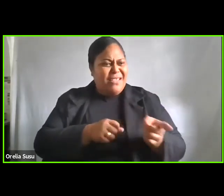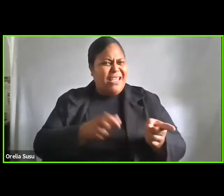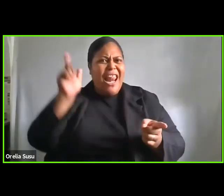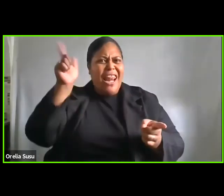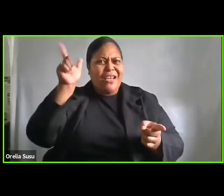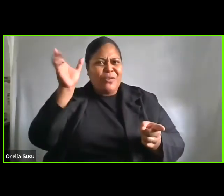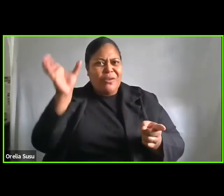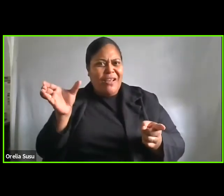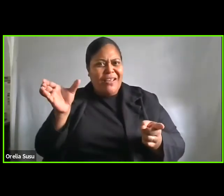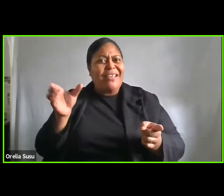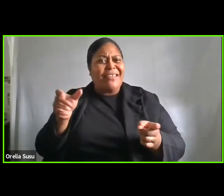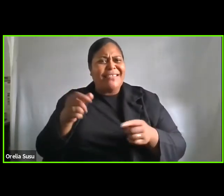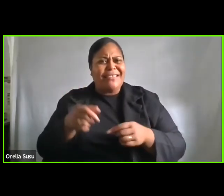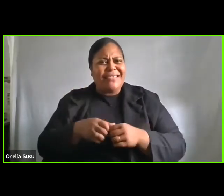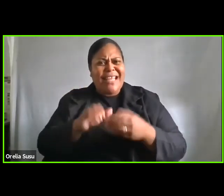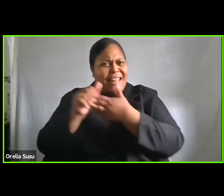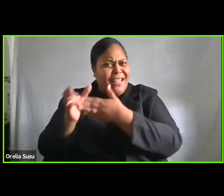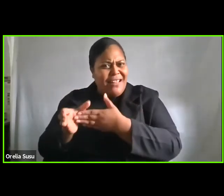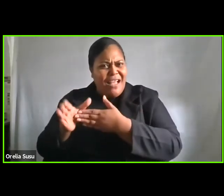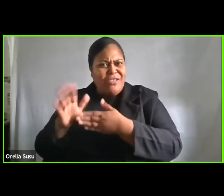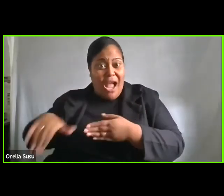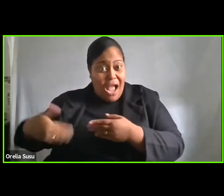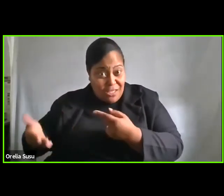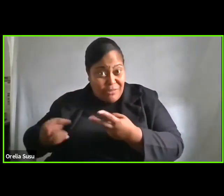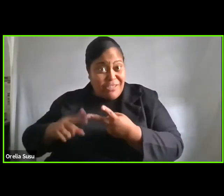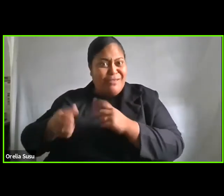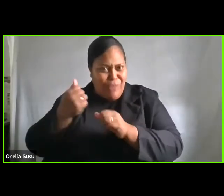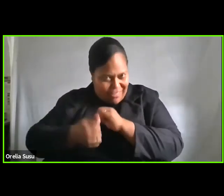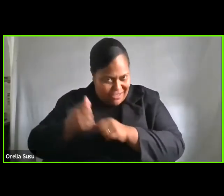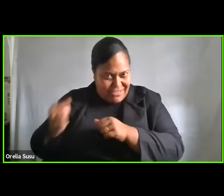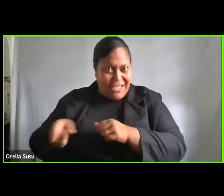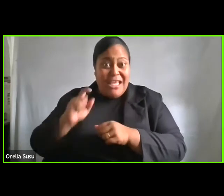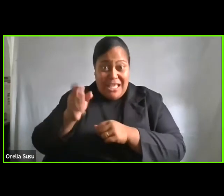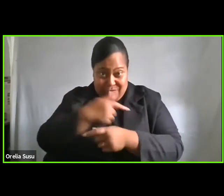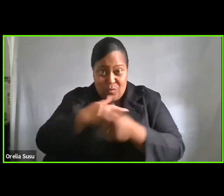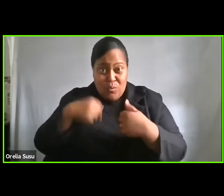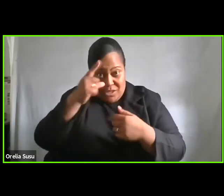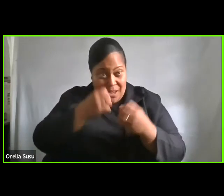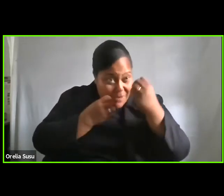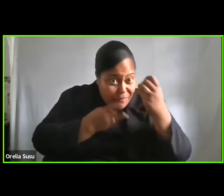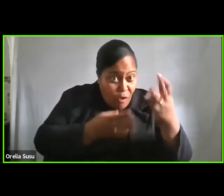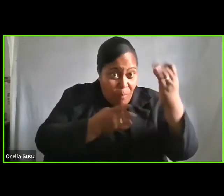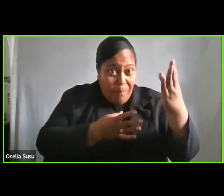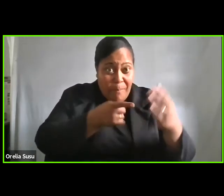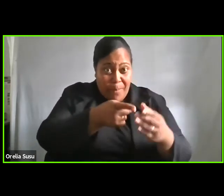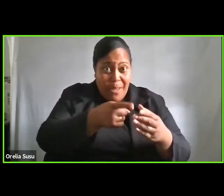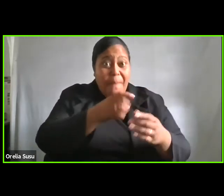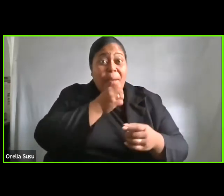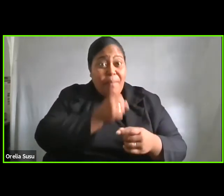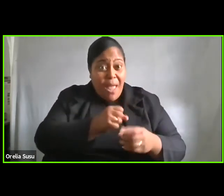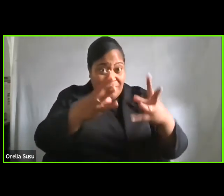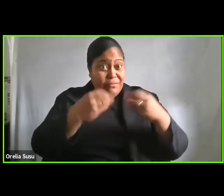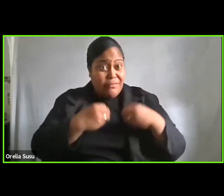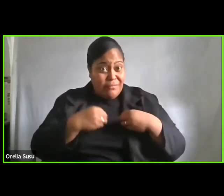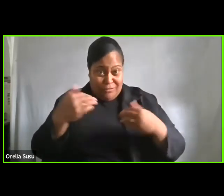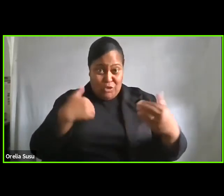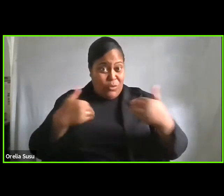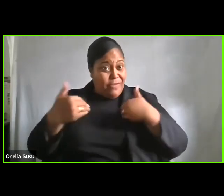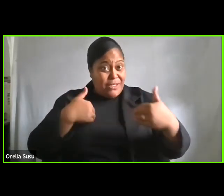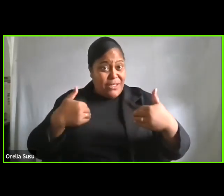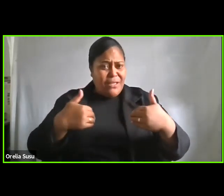those are leaders of the family, those are husbands, those are brothers. So if we can get a message across during the session training with the university, we can